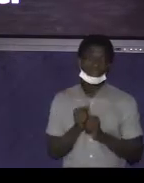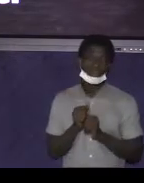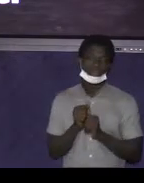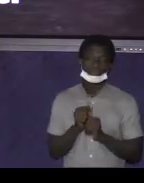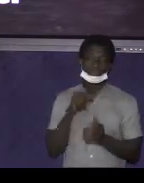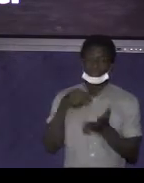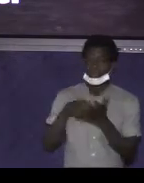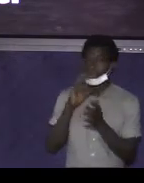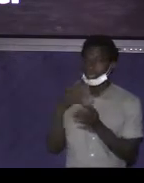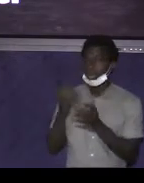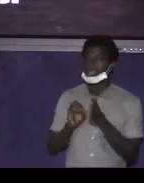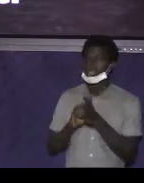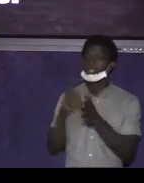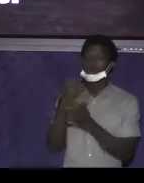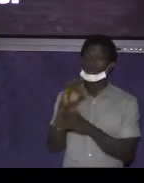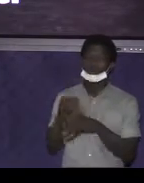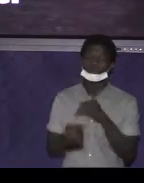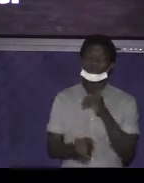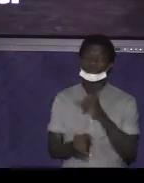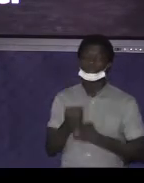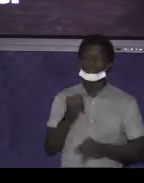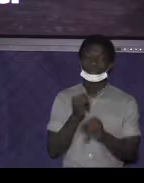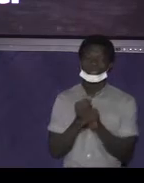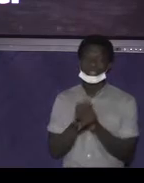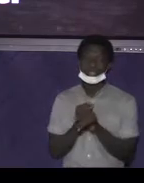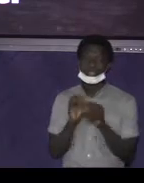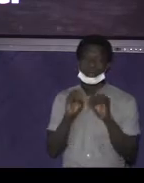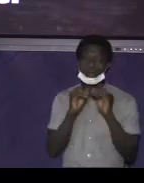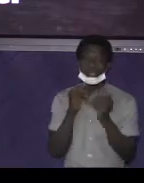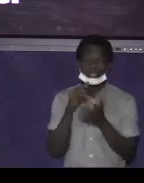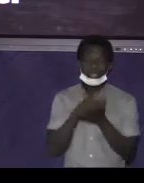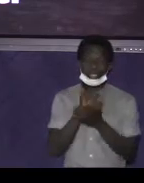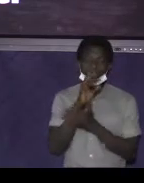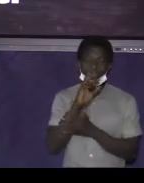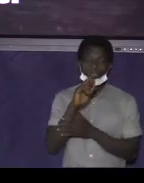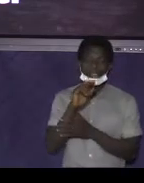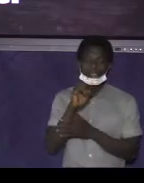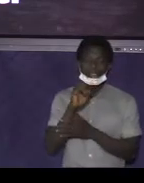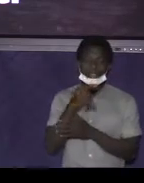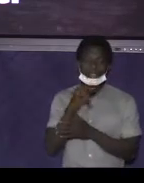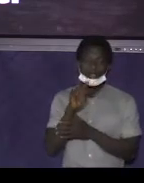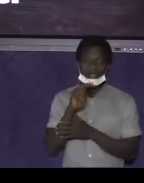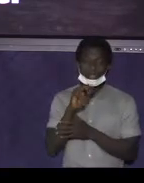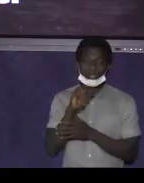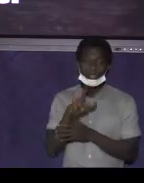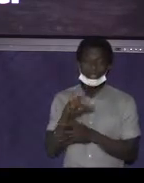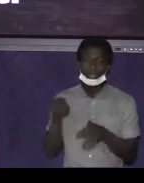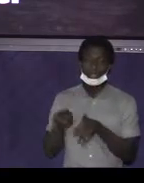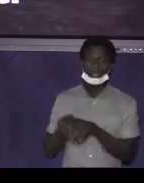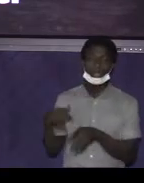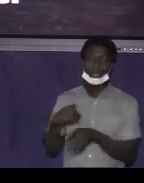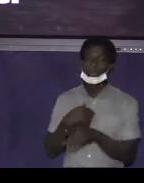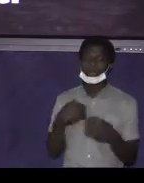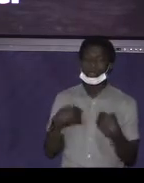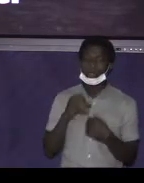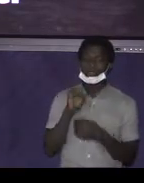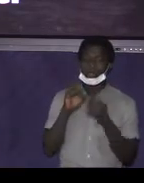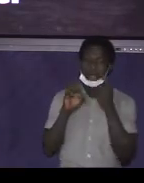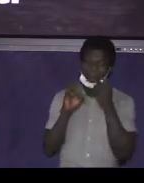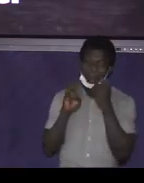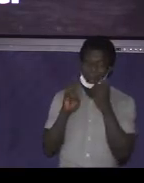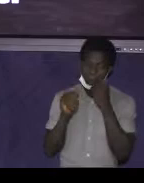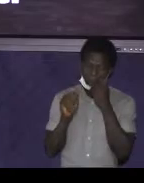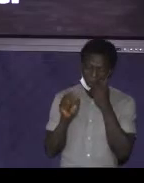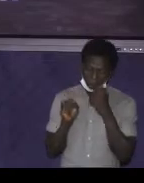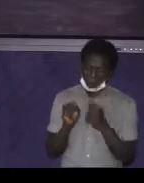these are the examples of international organizations that are regional. So some are regional, like we have